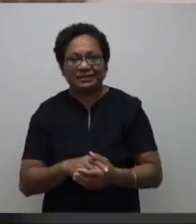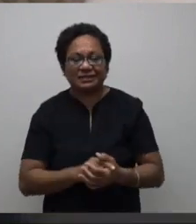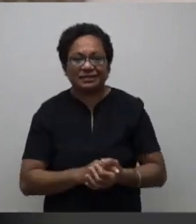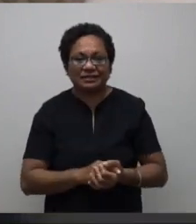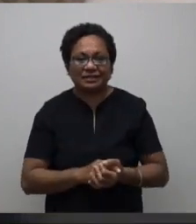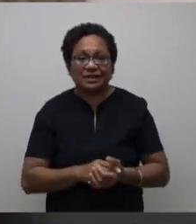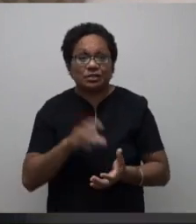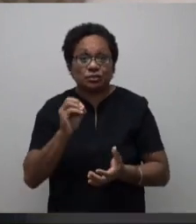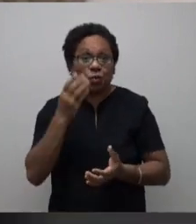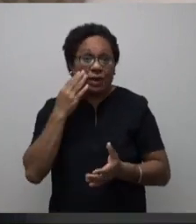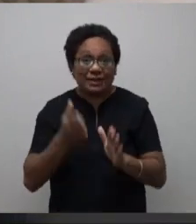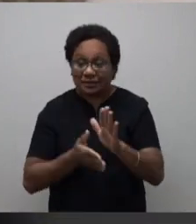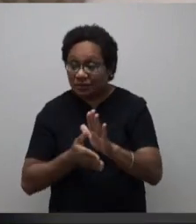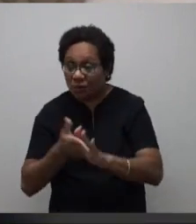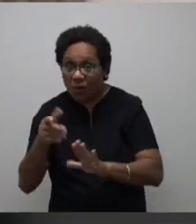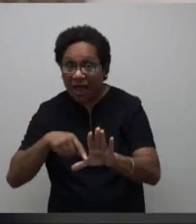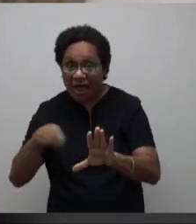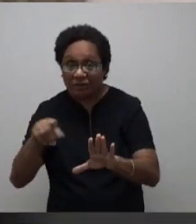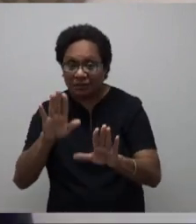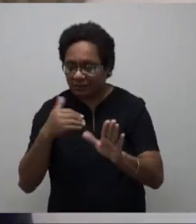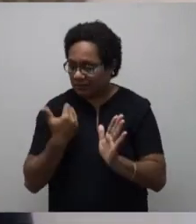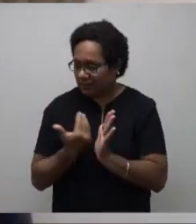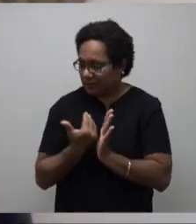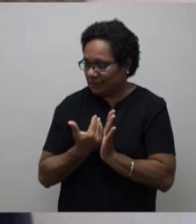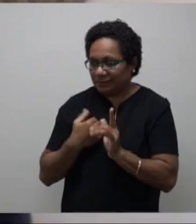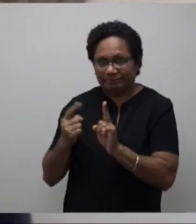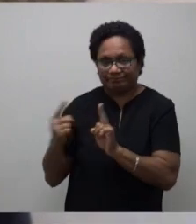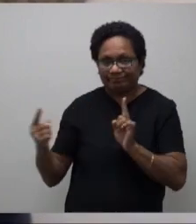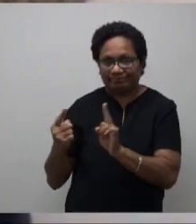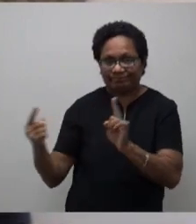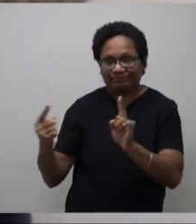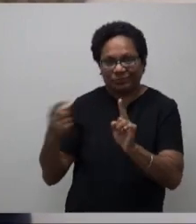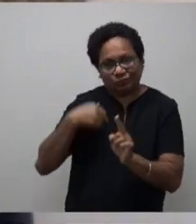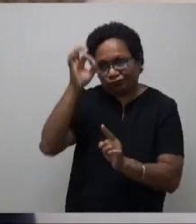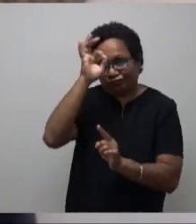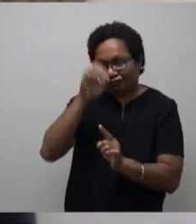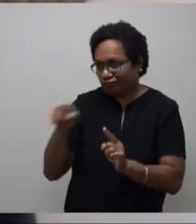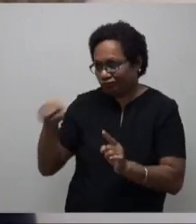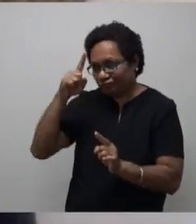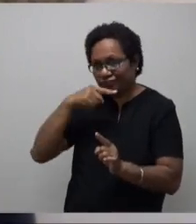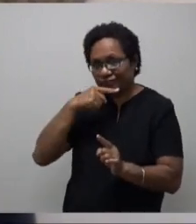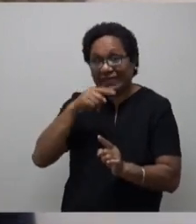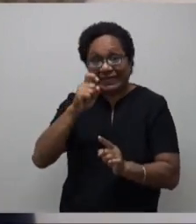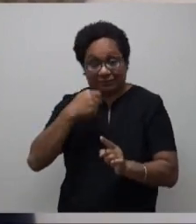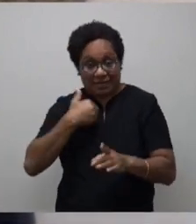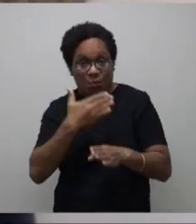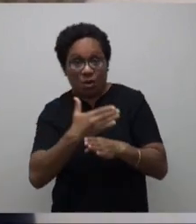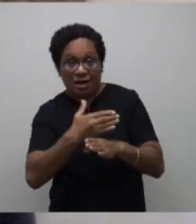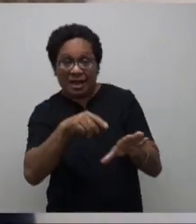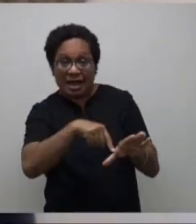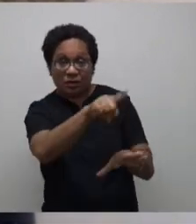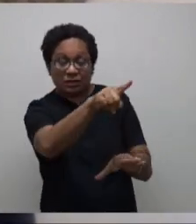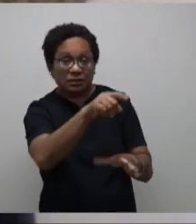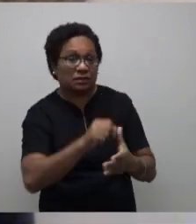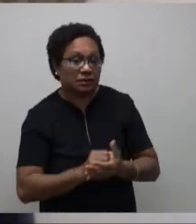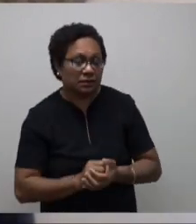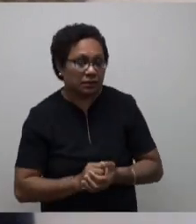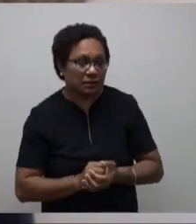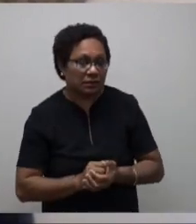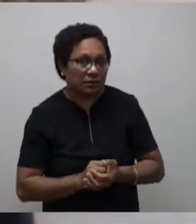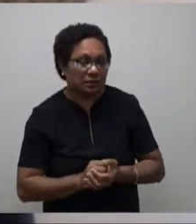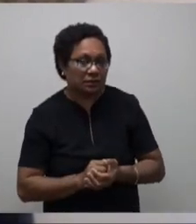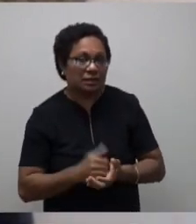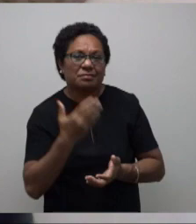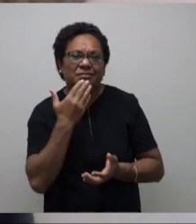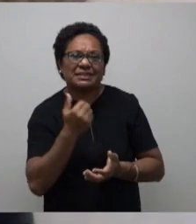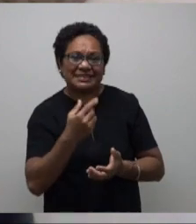COVID-19. And if you are carrying out approved work outside your home, avoid eating your lunch